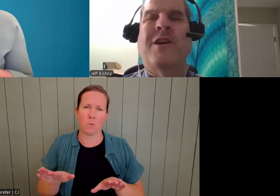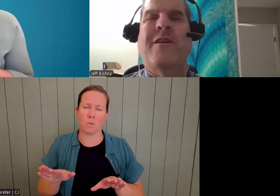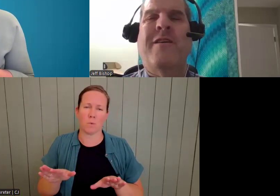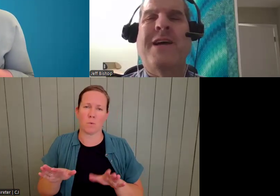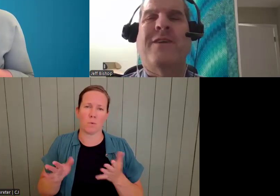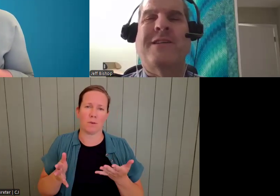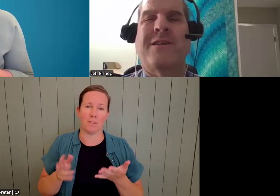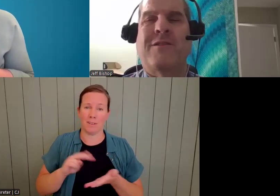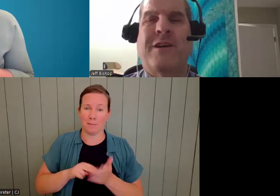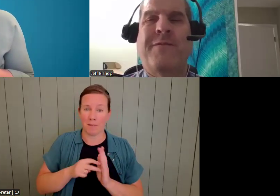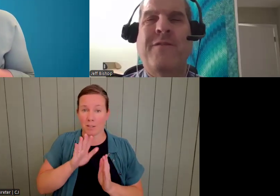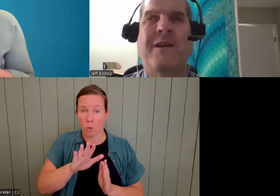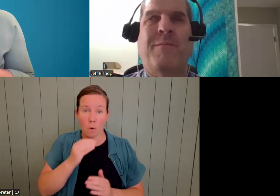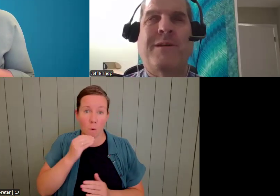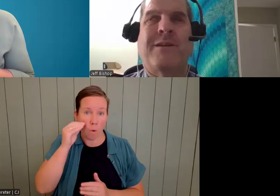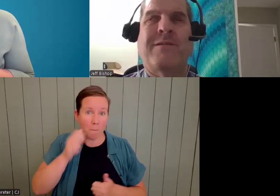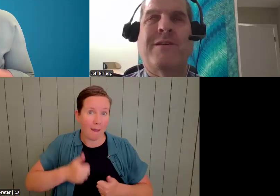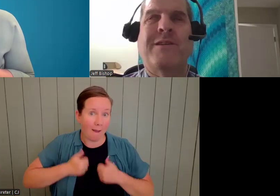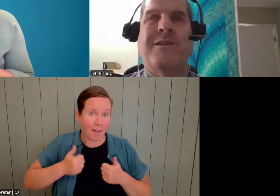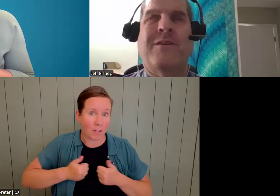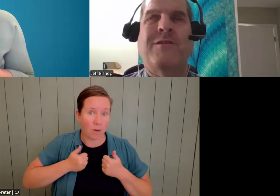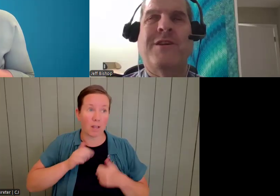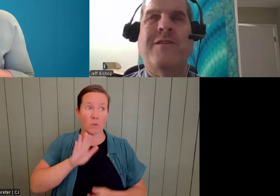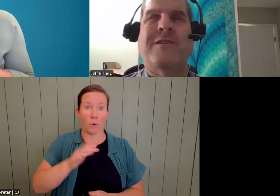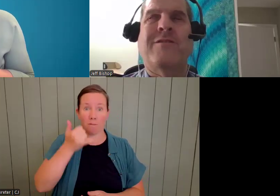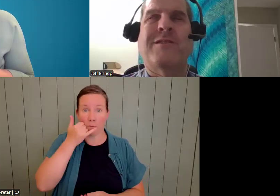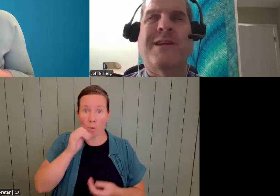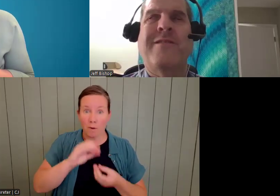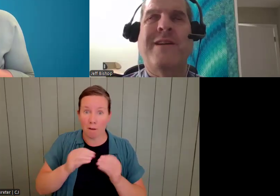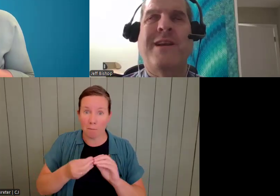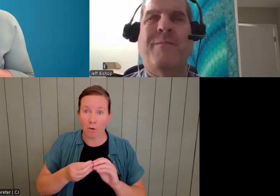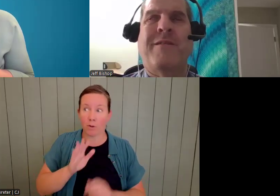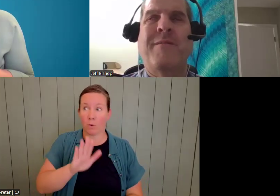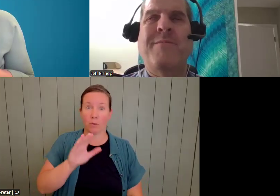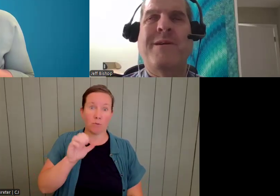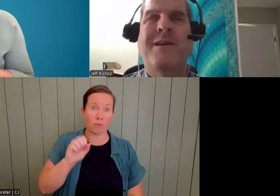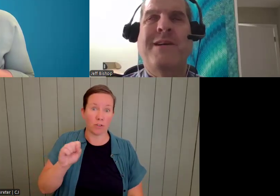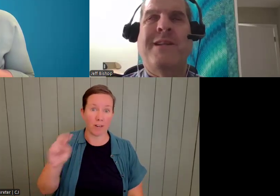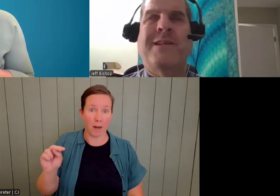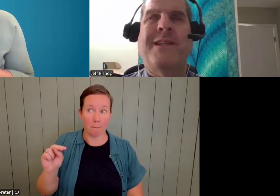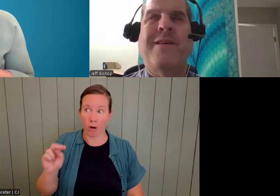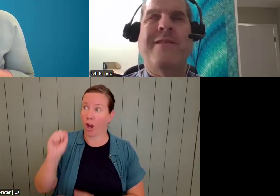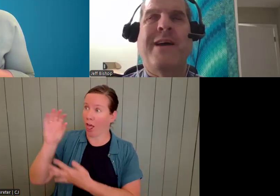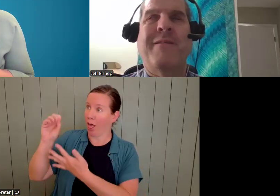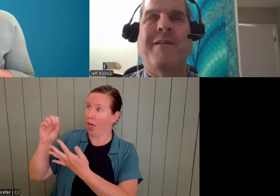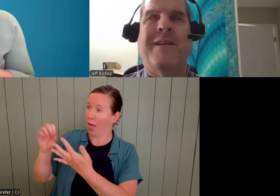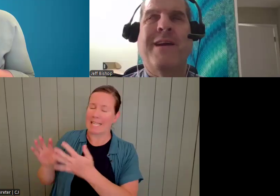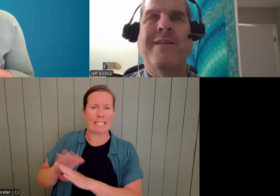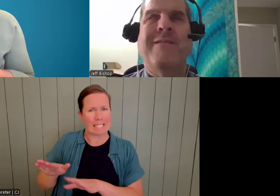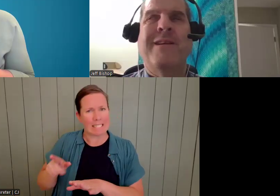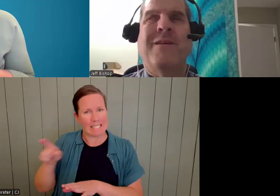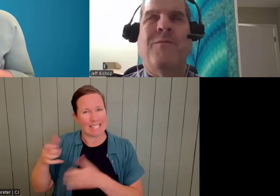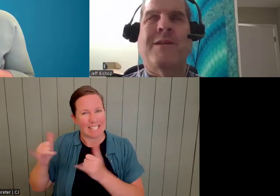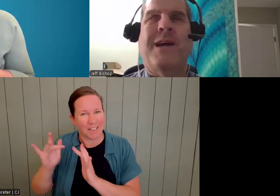don't share your address, don't share phone numbers, don't share your social security number. Remember, this is the internet.